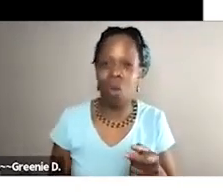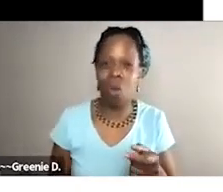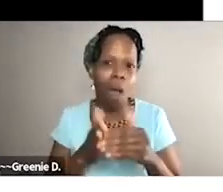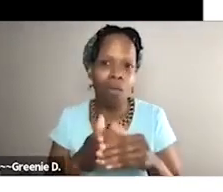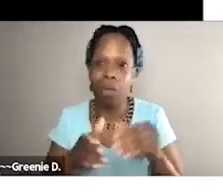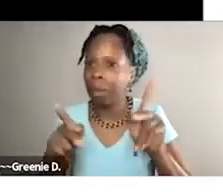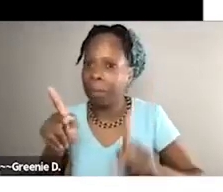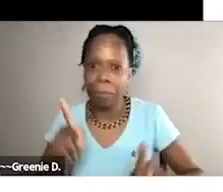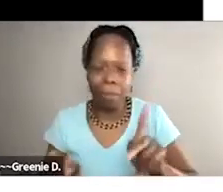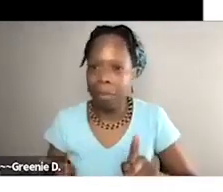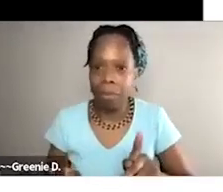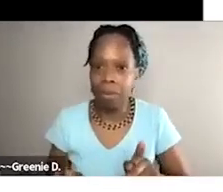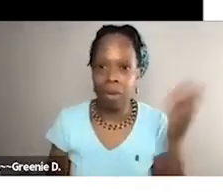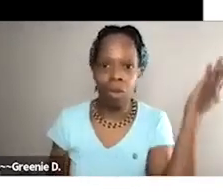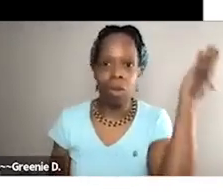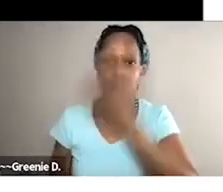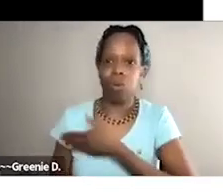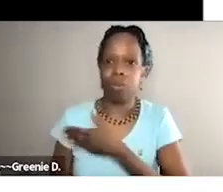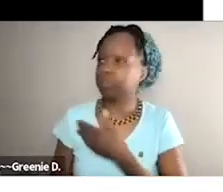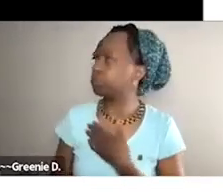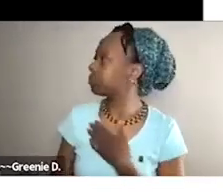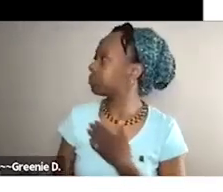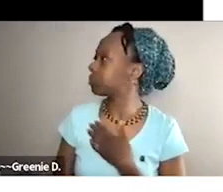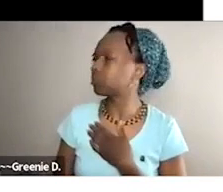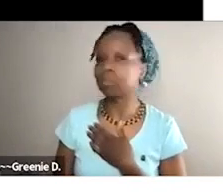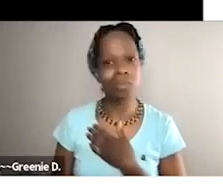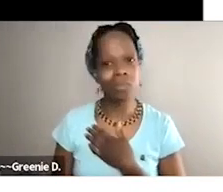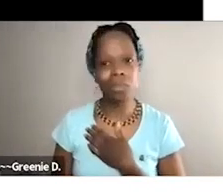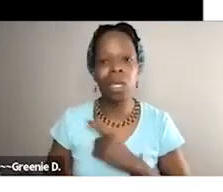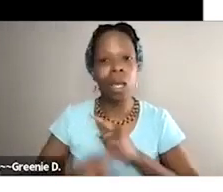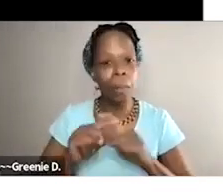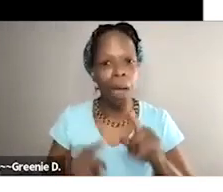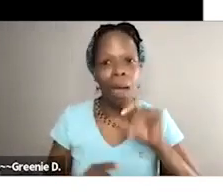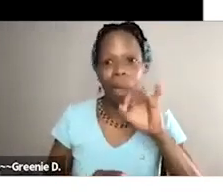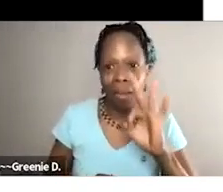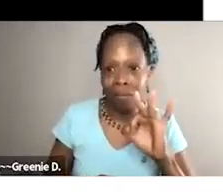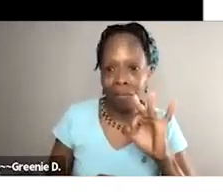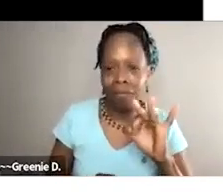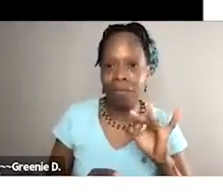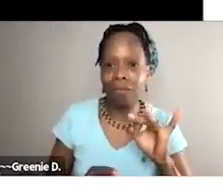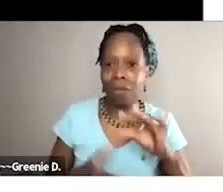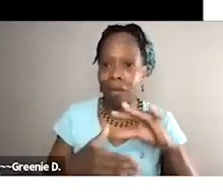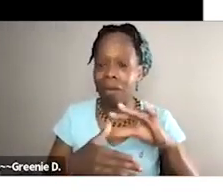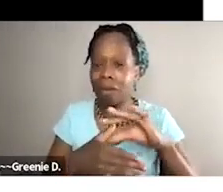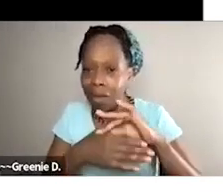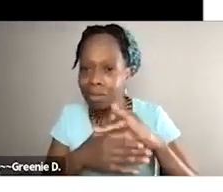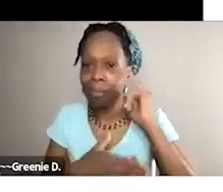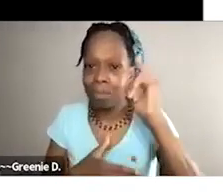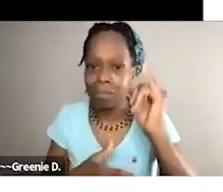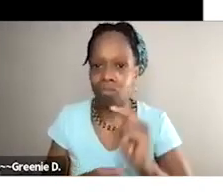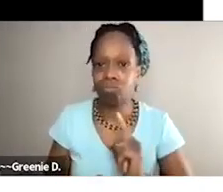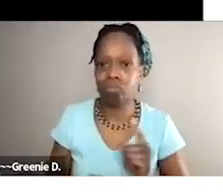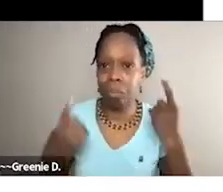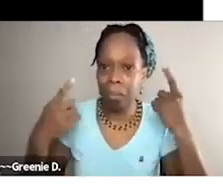If a concept that's really worked within the architecture world is universal design, and universal design is good for everybody,